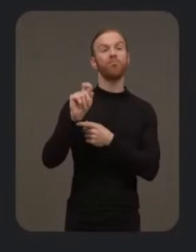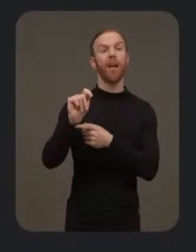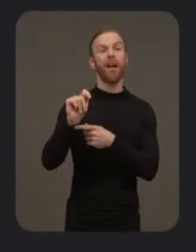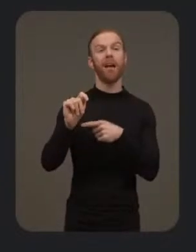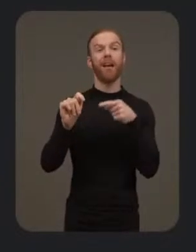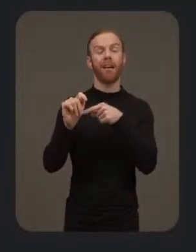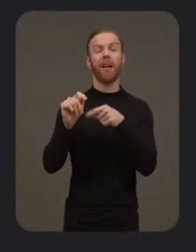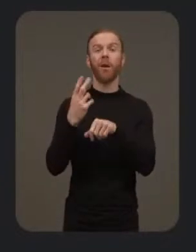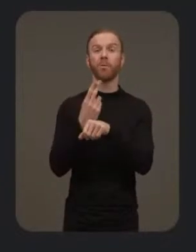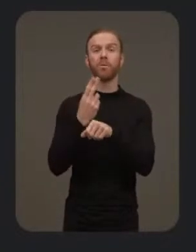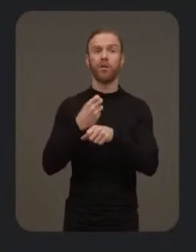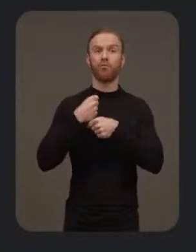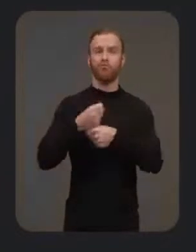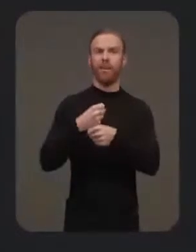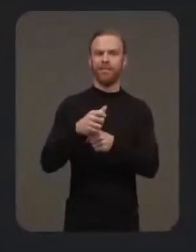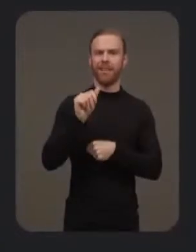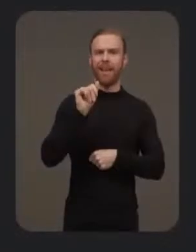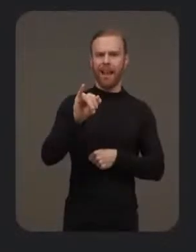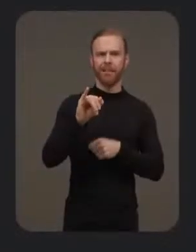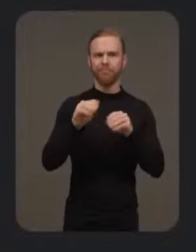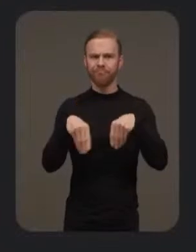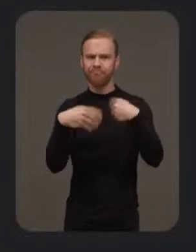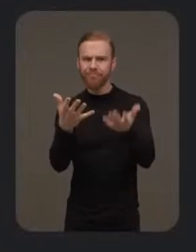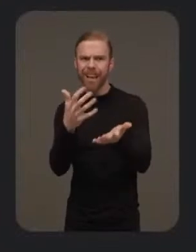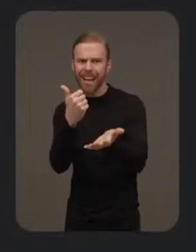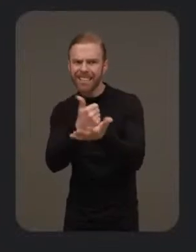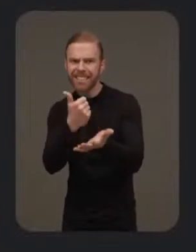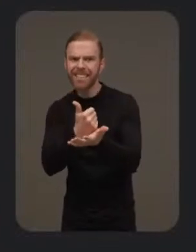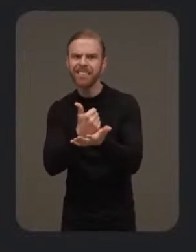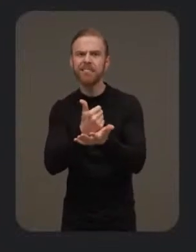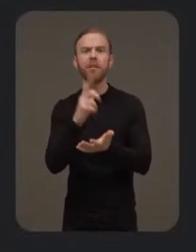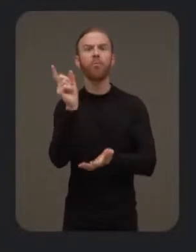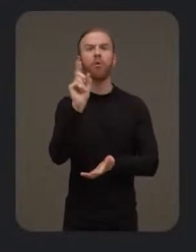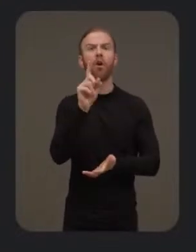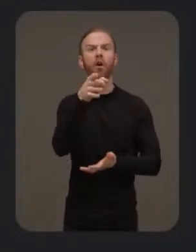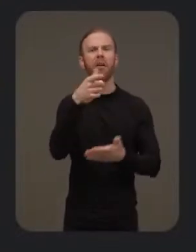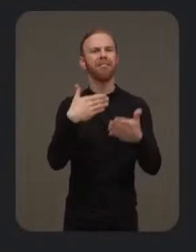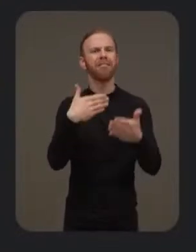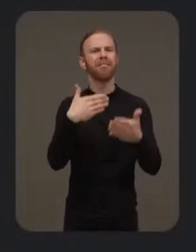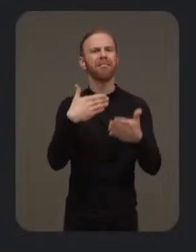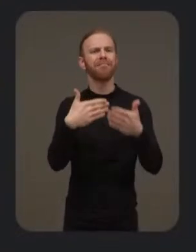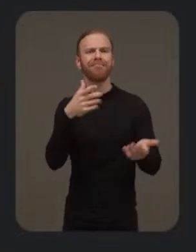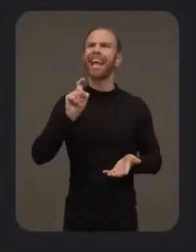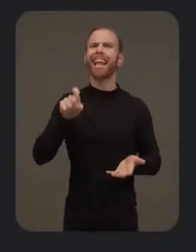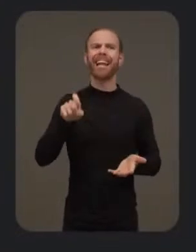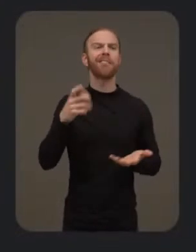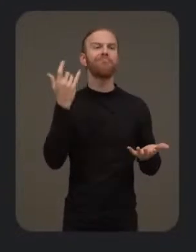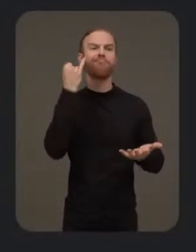Duet uses generative AI to provide developers assistance,